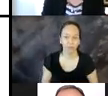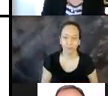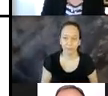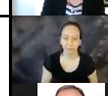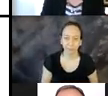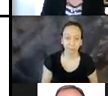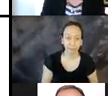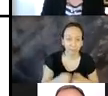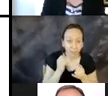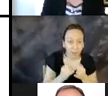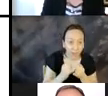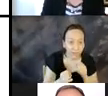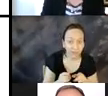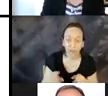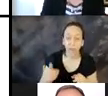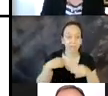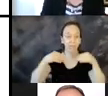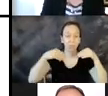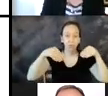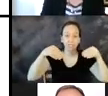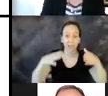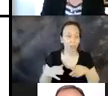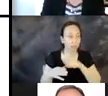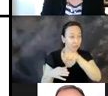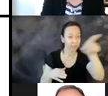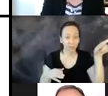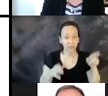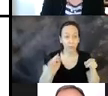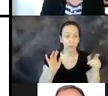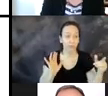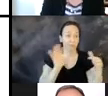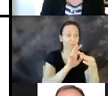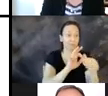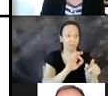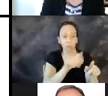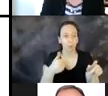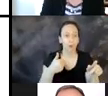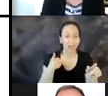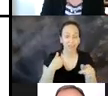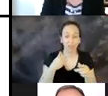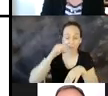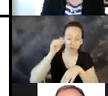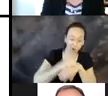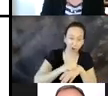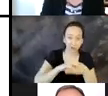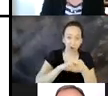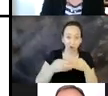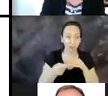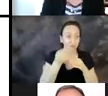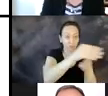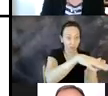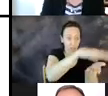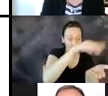Finally, we will be partnering with retailers across the network to dispense hard plastic tappable Charlie cards and reload Charlie cards